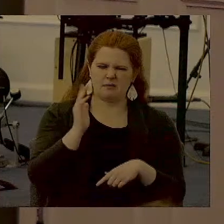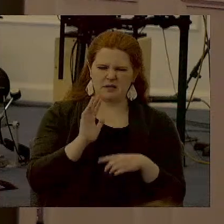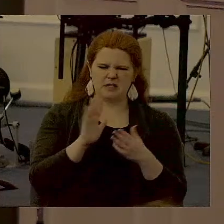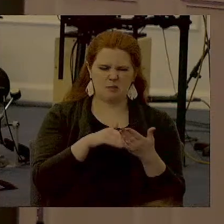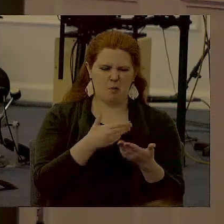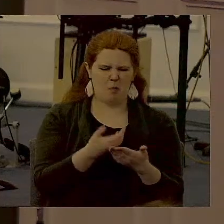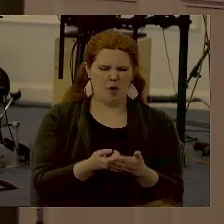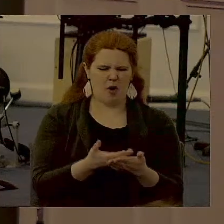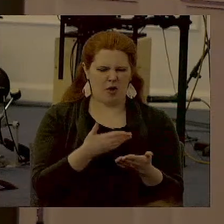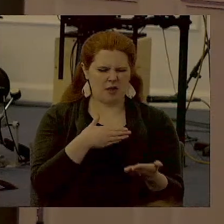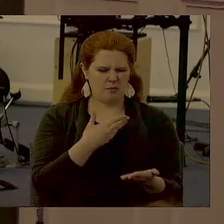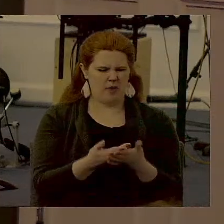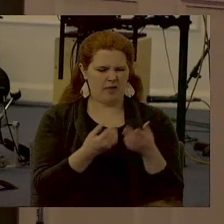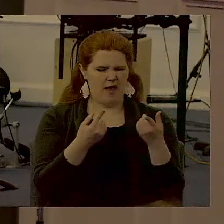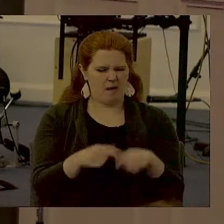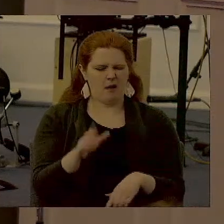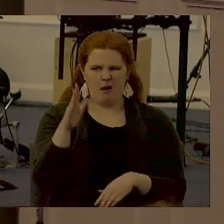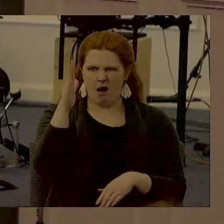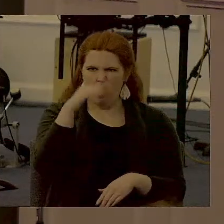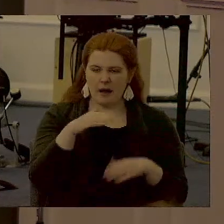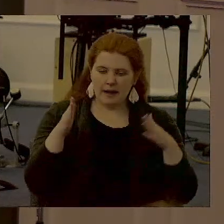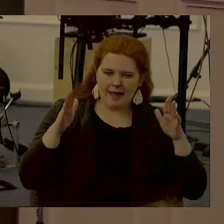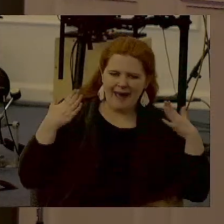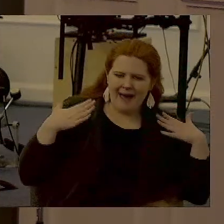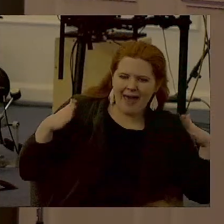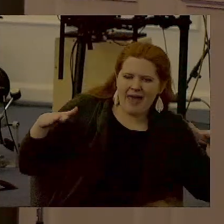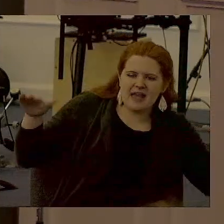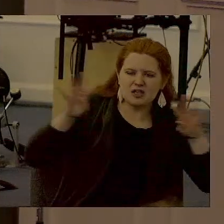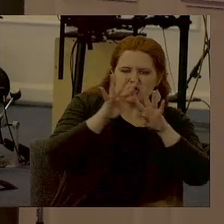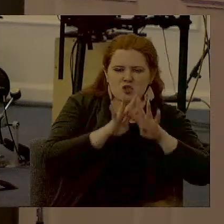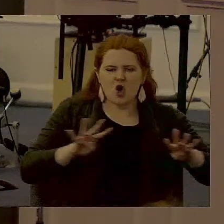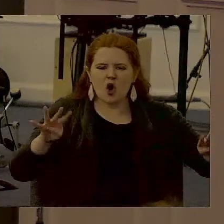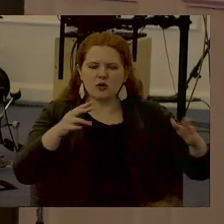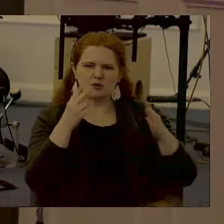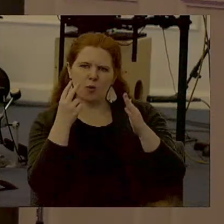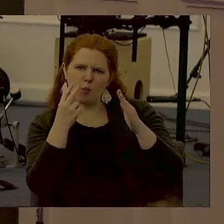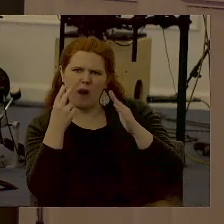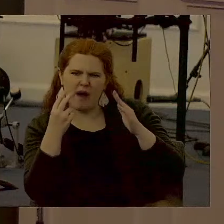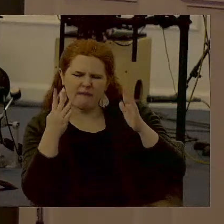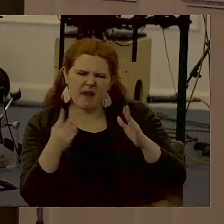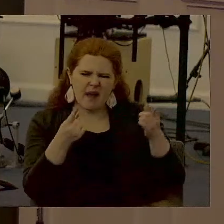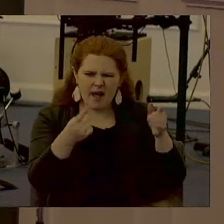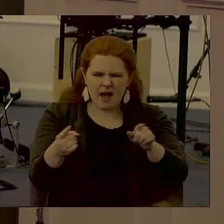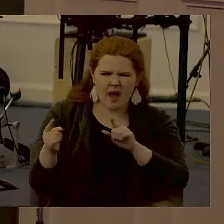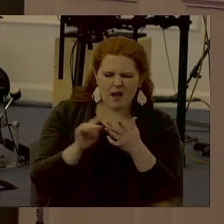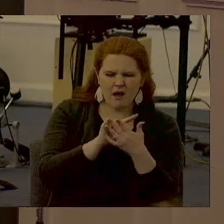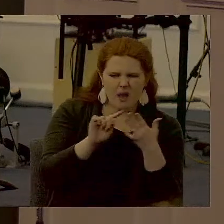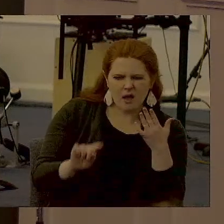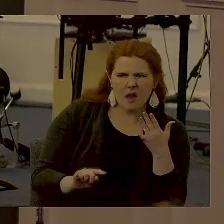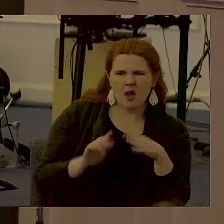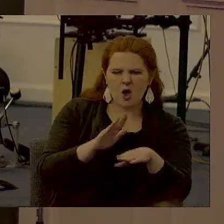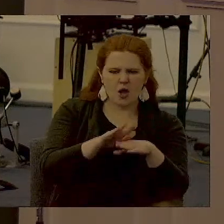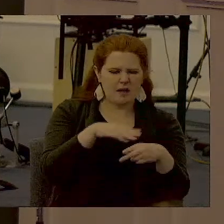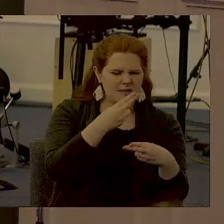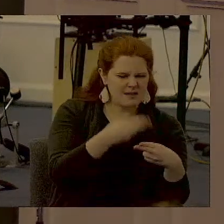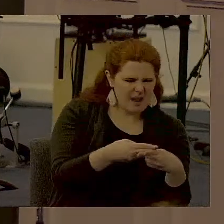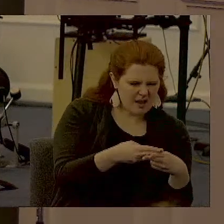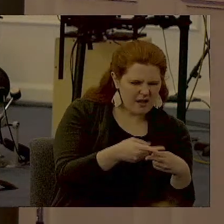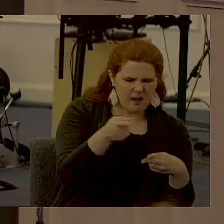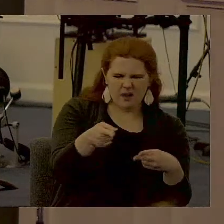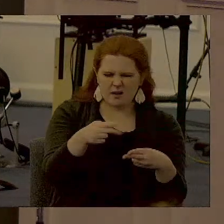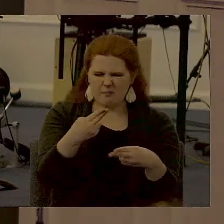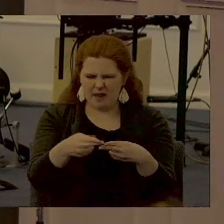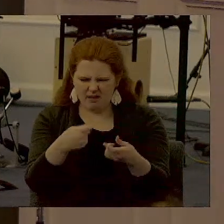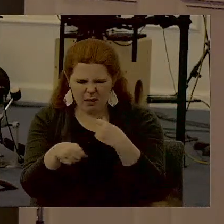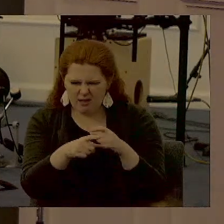birth. The whole thing is kind of odd, and there's angels, and there's prophecies, and then he's supposed to be called one name, and then he's supposed to be called